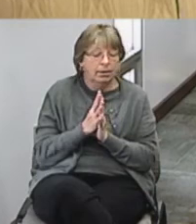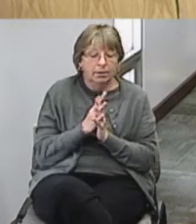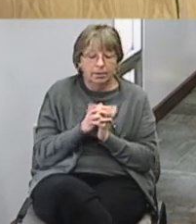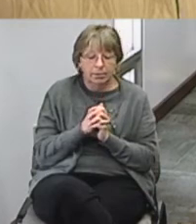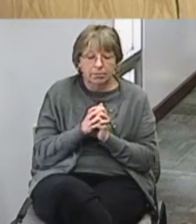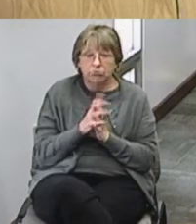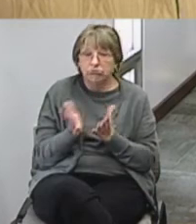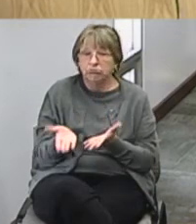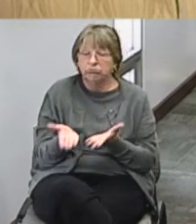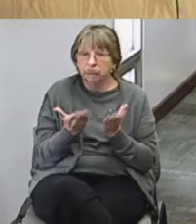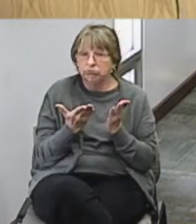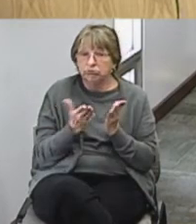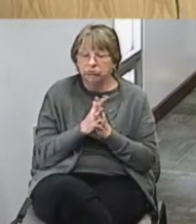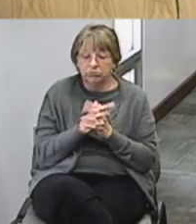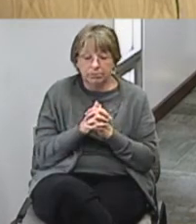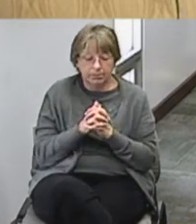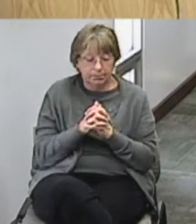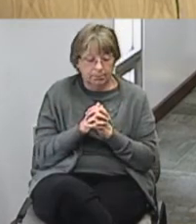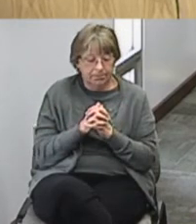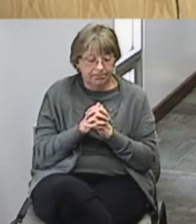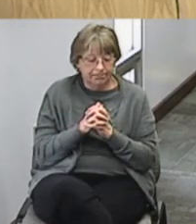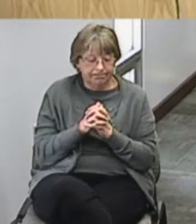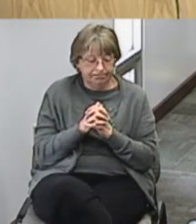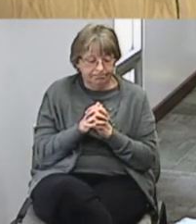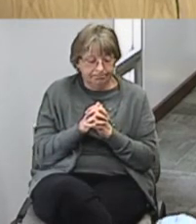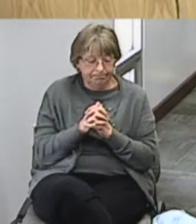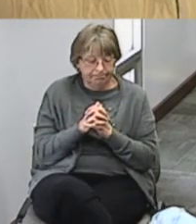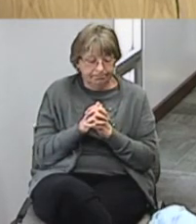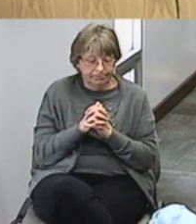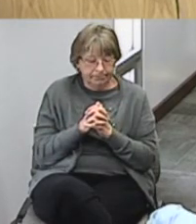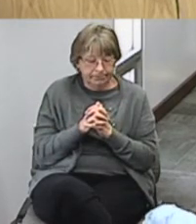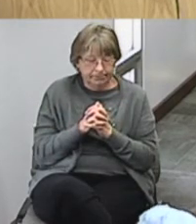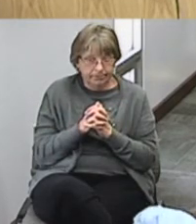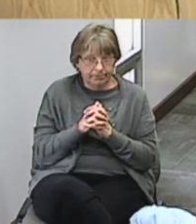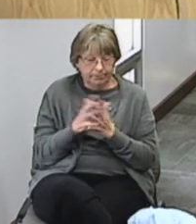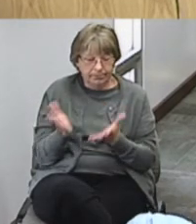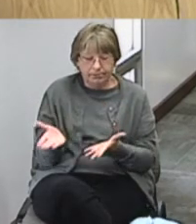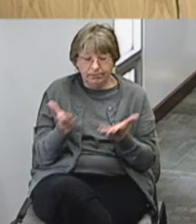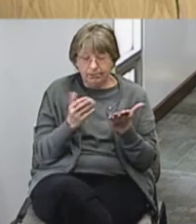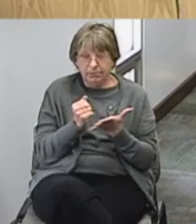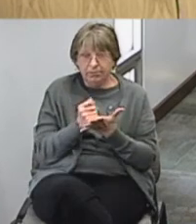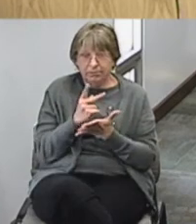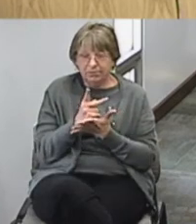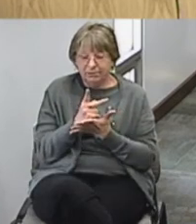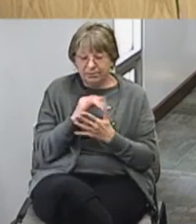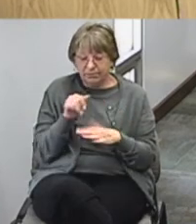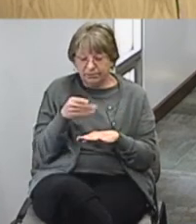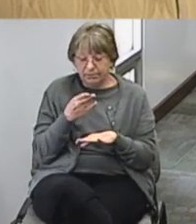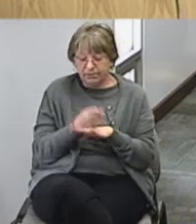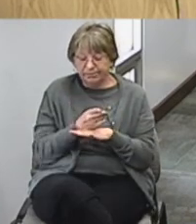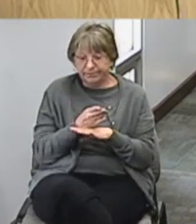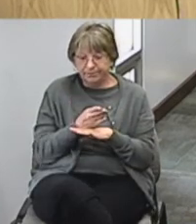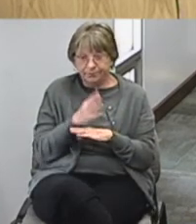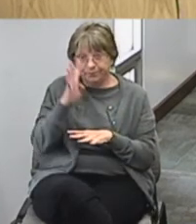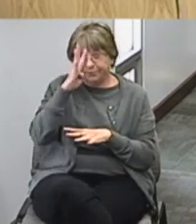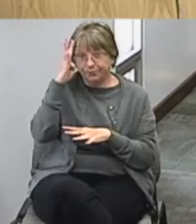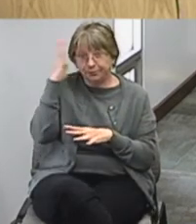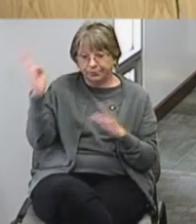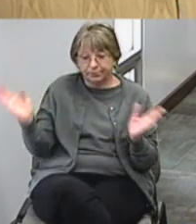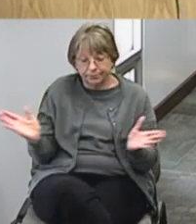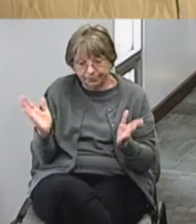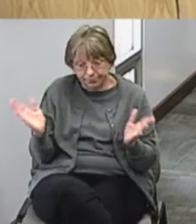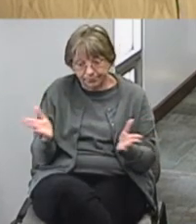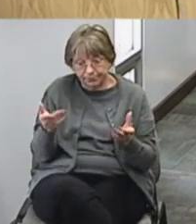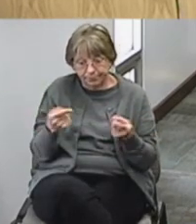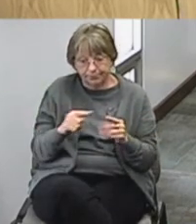Is there a motion then, or further discussion? Well, I would move to approve the job creation and incentive policy as originally